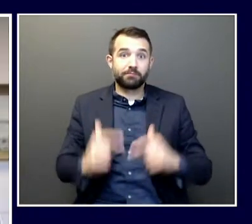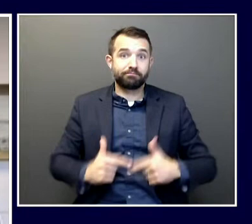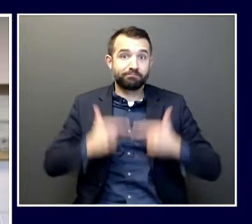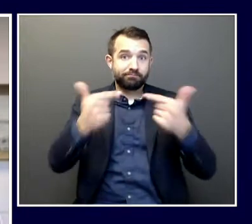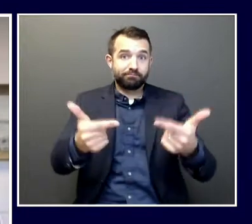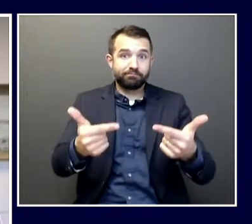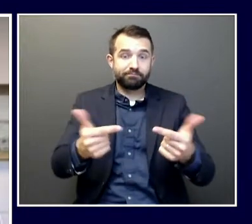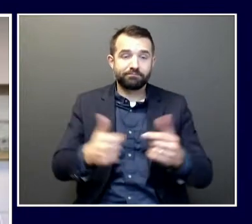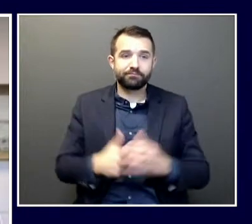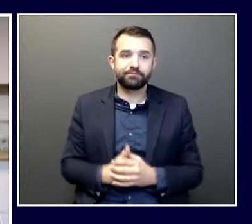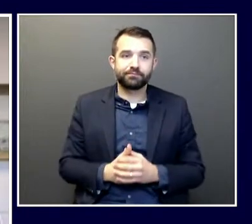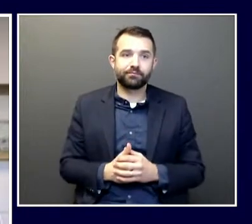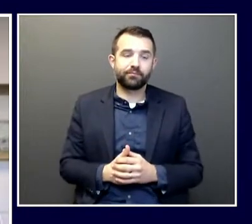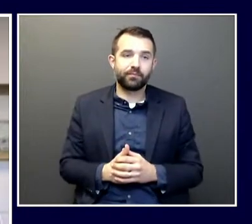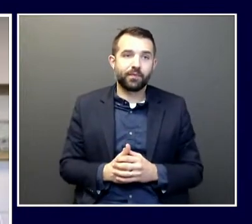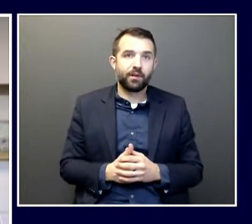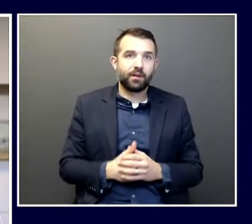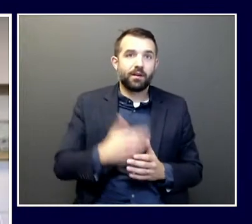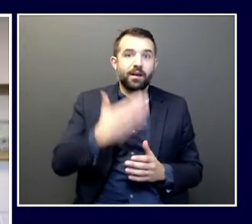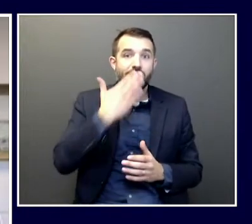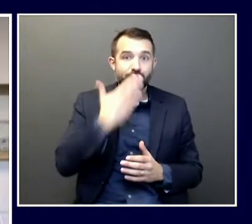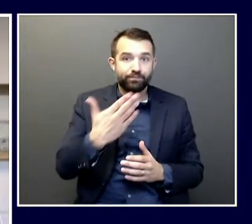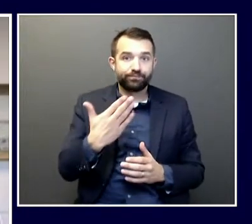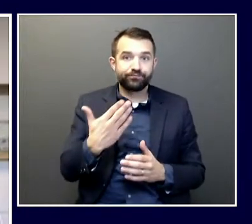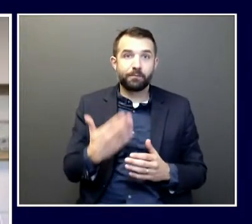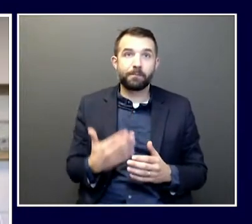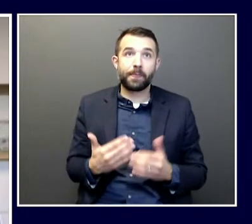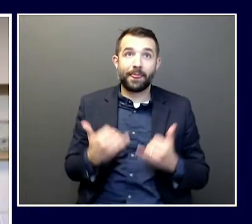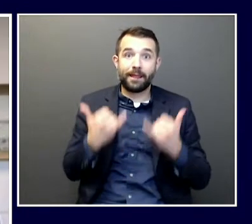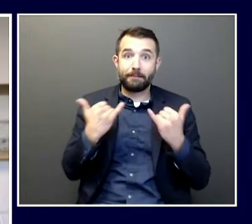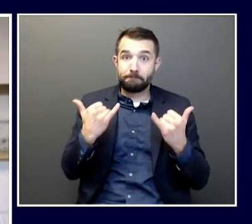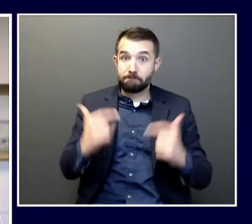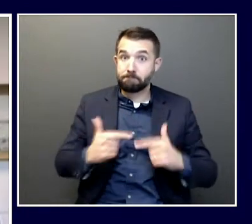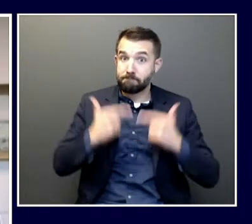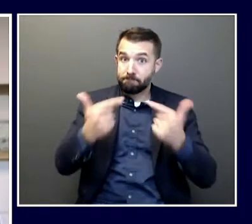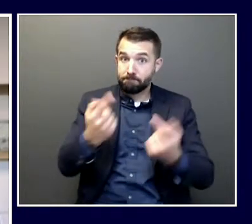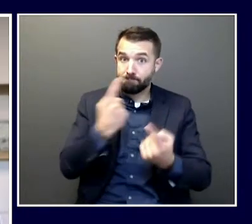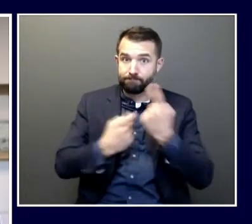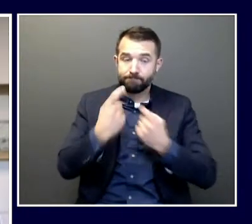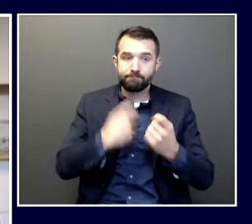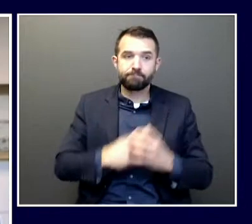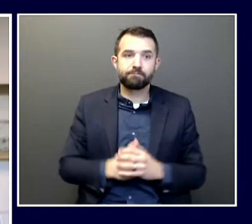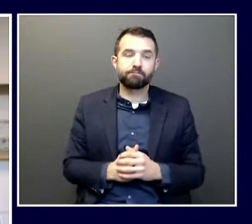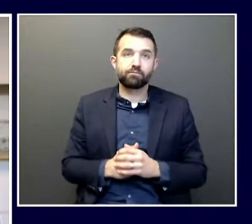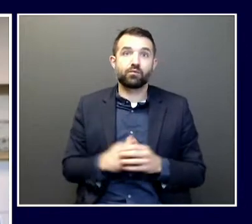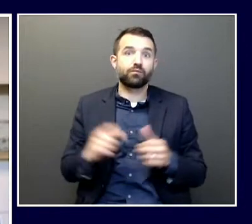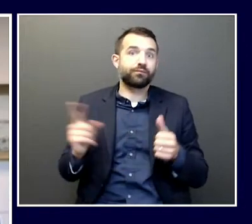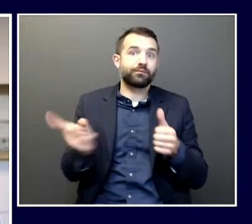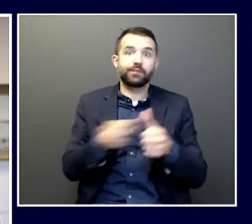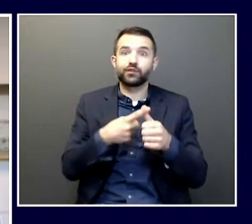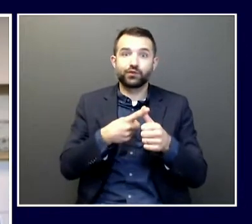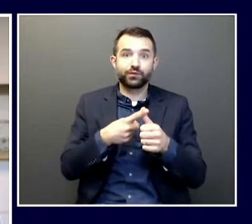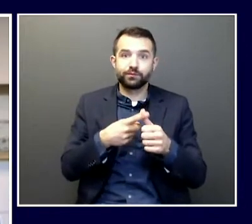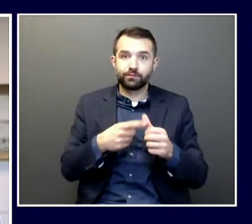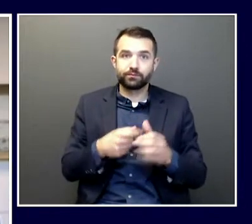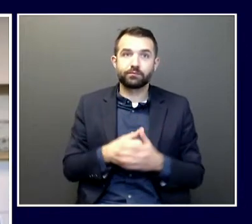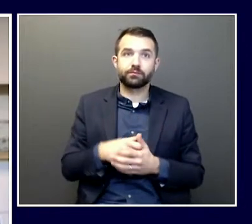Commissioner. We will turn to our colleagues in the media. And the first question for the afternoon goes to Chris